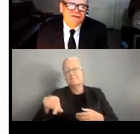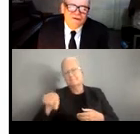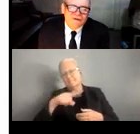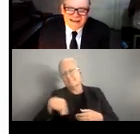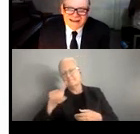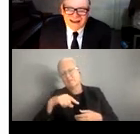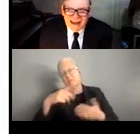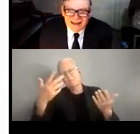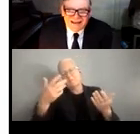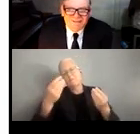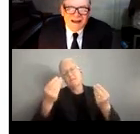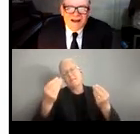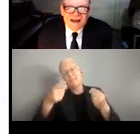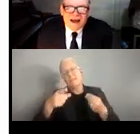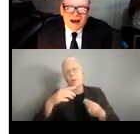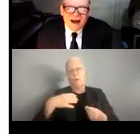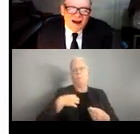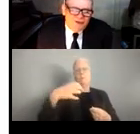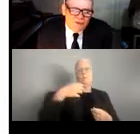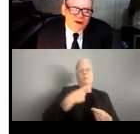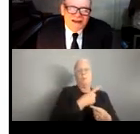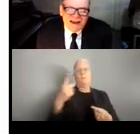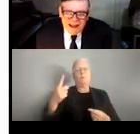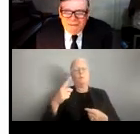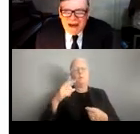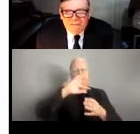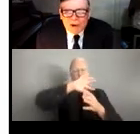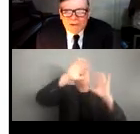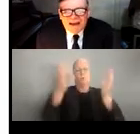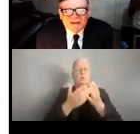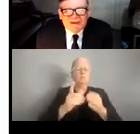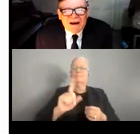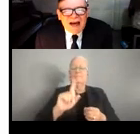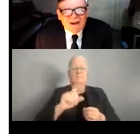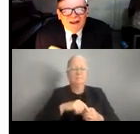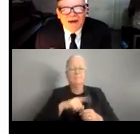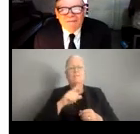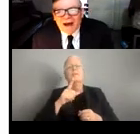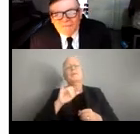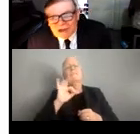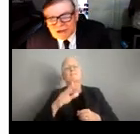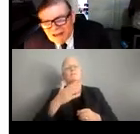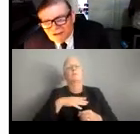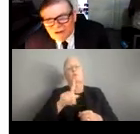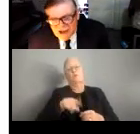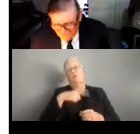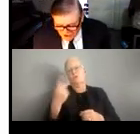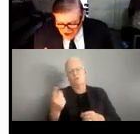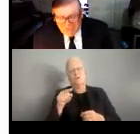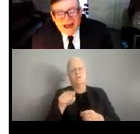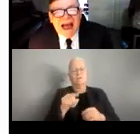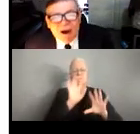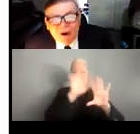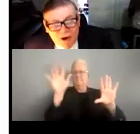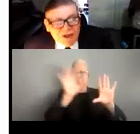because, of course, that isn't the case. If you wanted another map, we would have to have another map up, which we haven't got time for